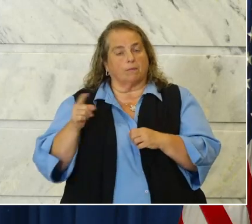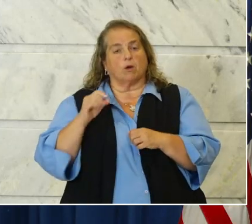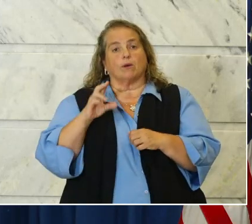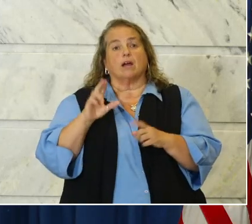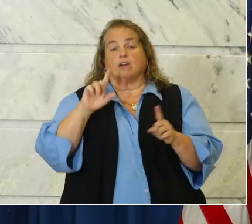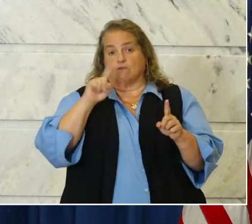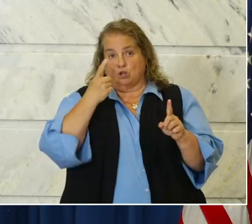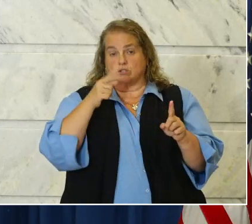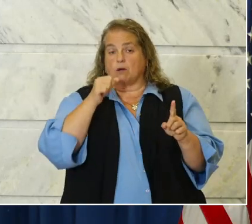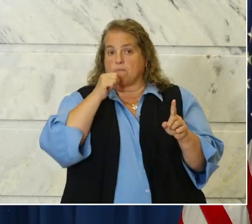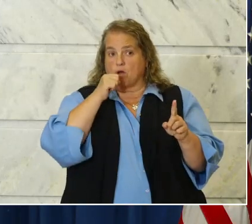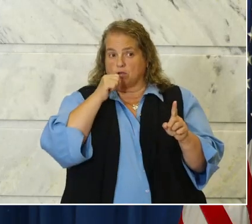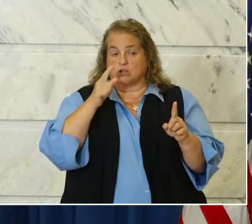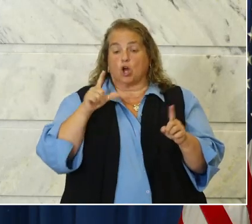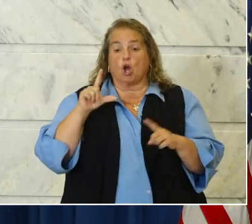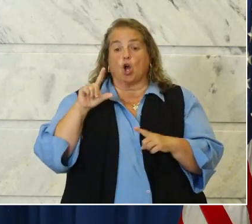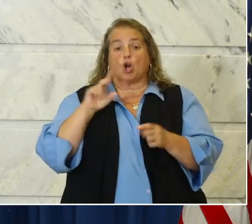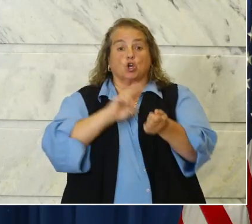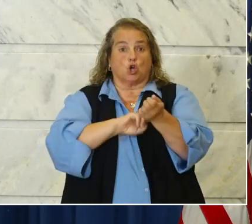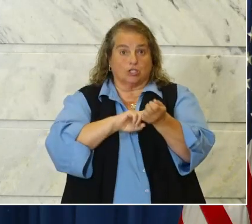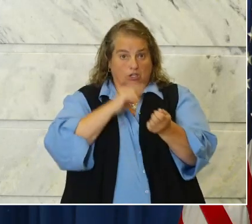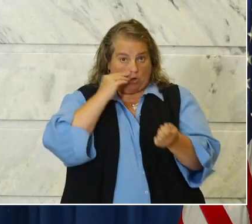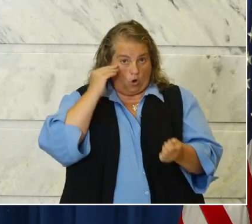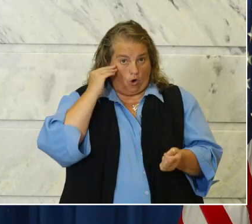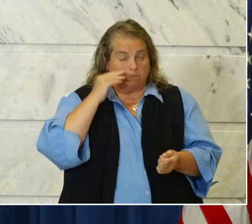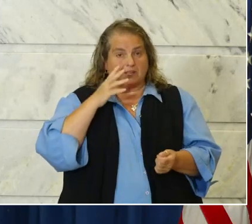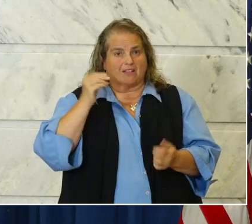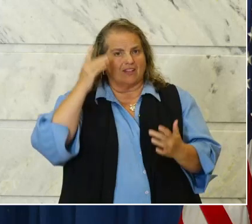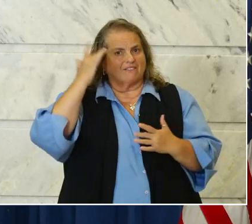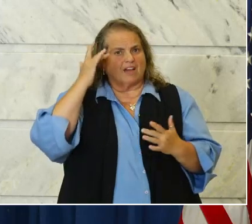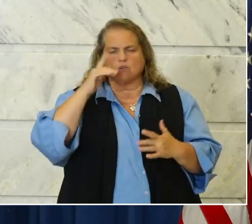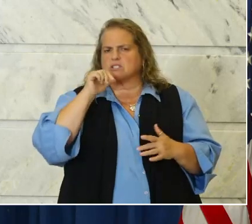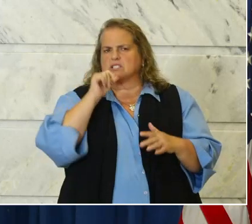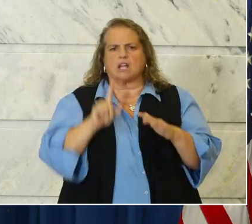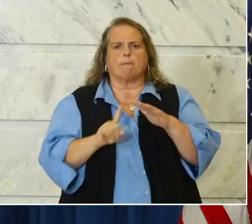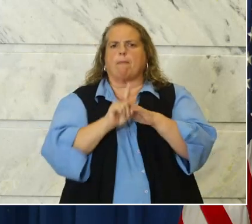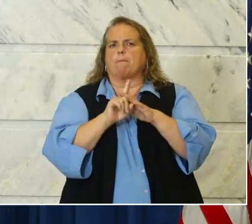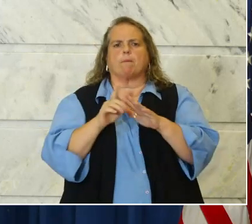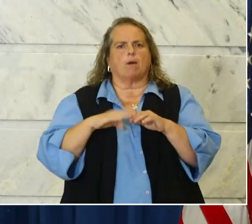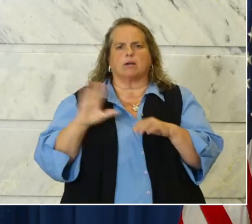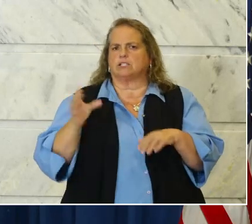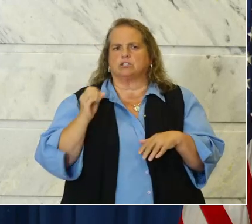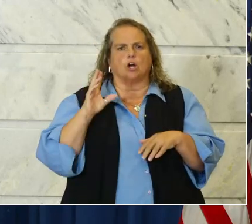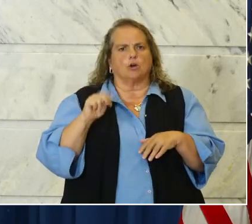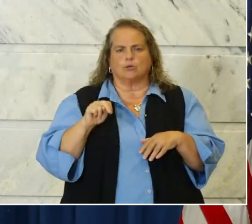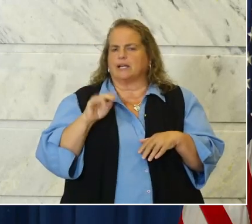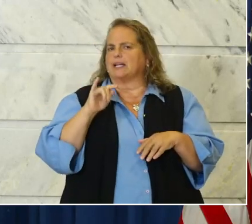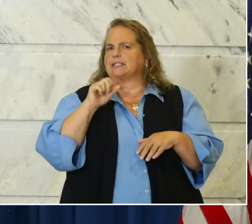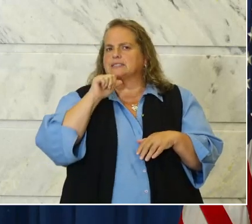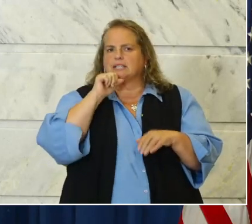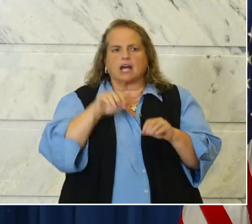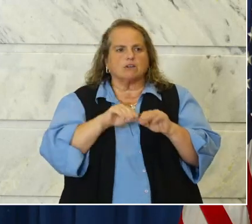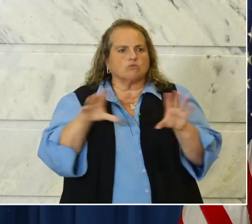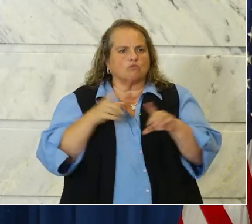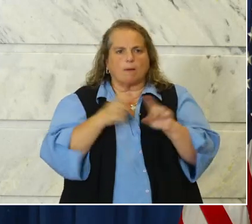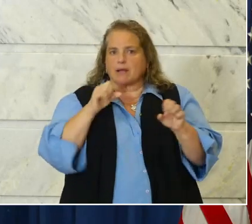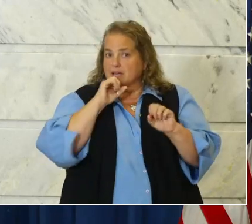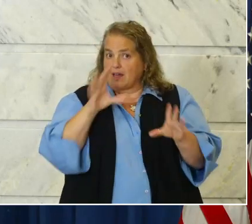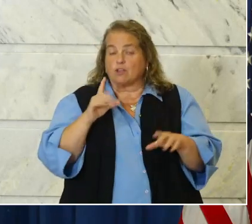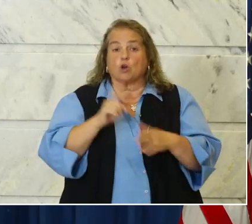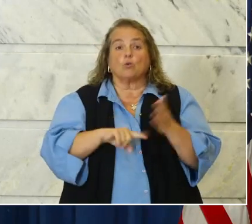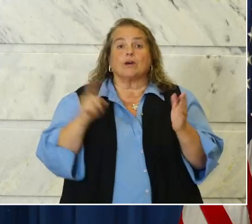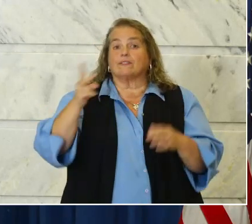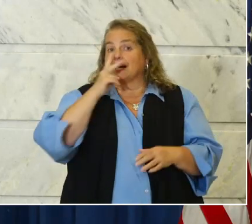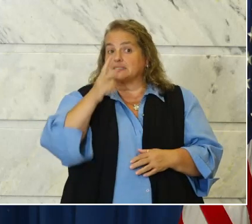bars. So long-term care facilities, the virus doesn't pop up on its own. It doesn't burst out of nothing. What they're seeing